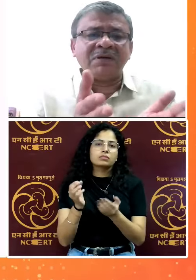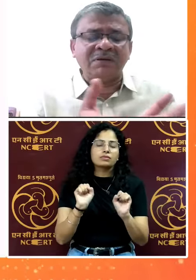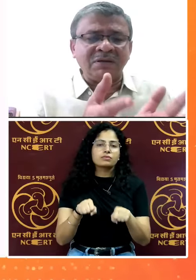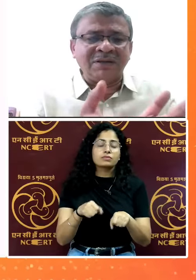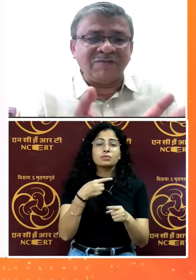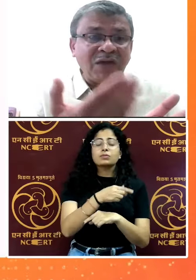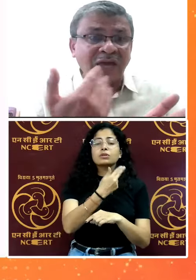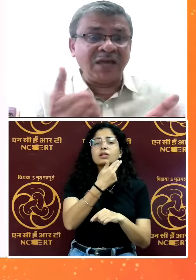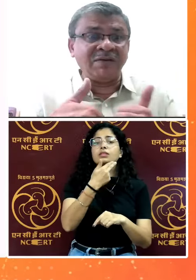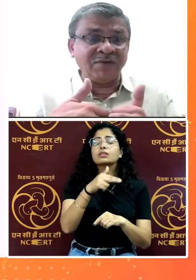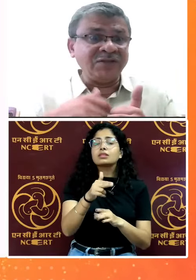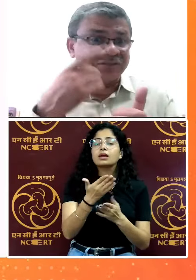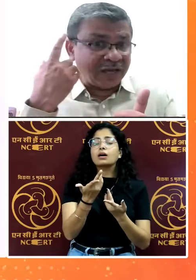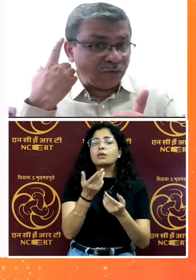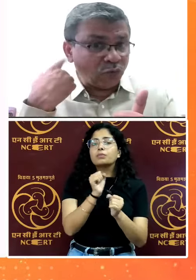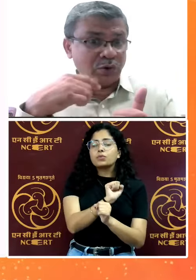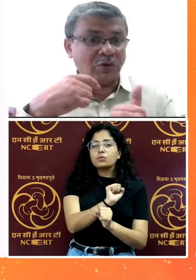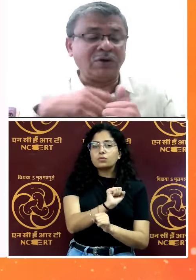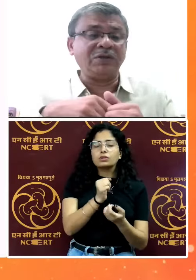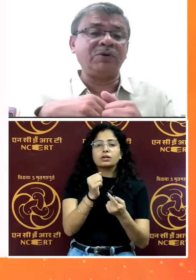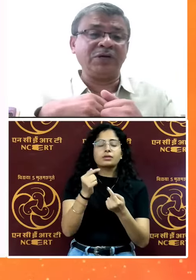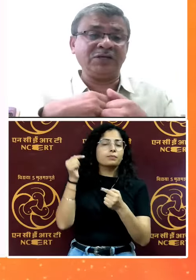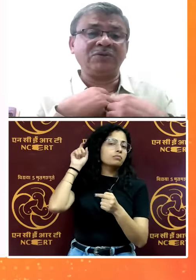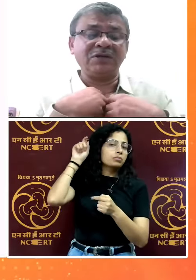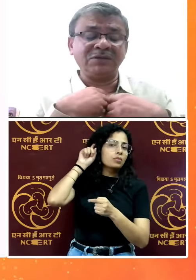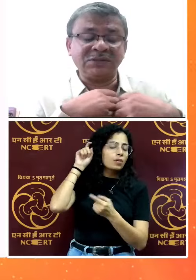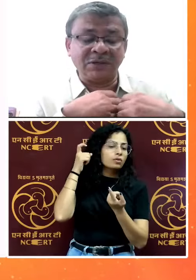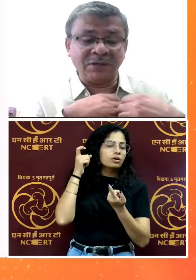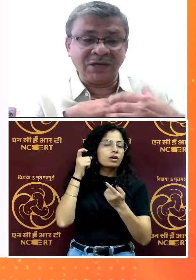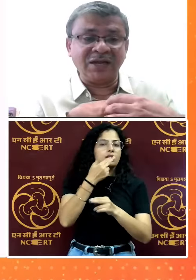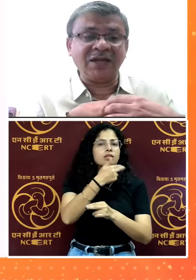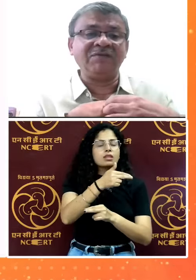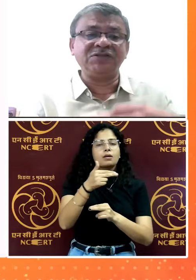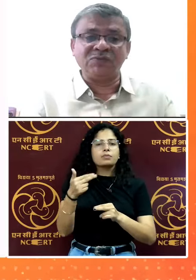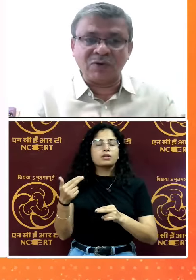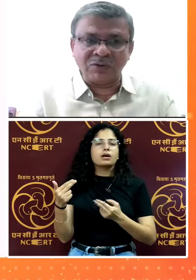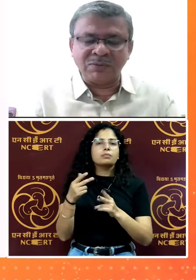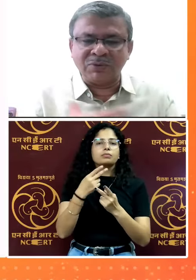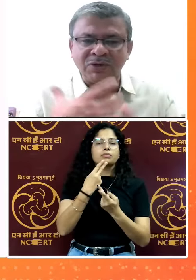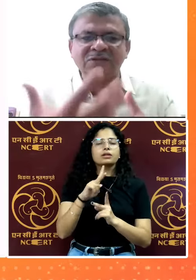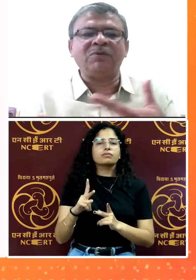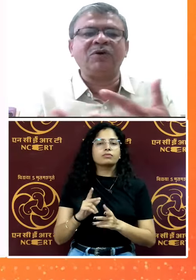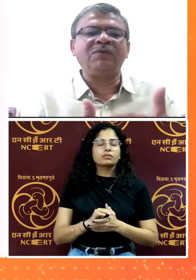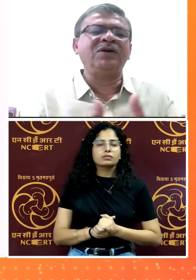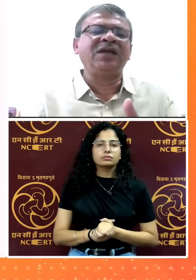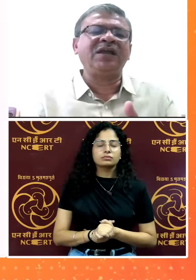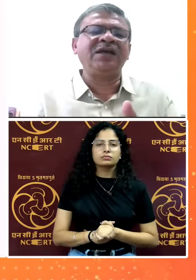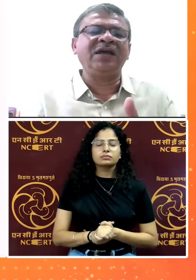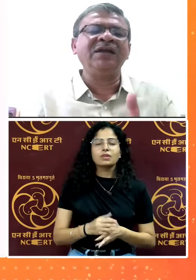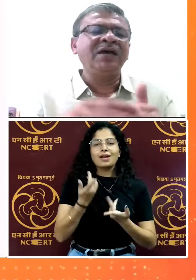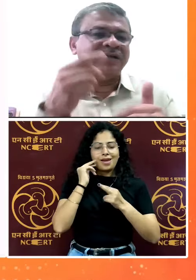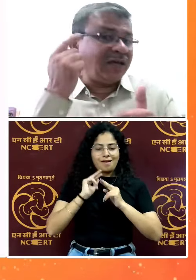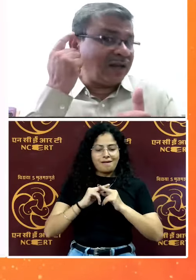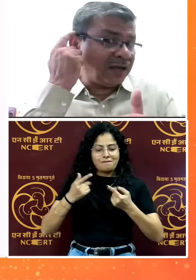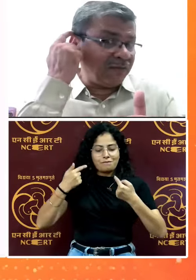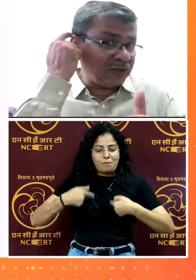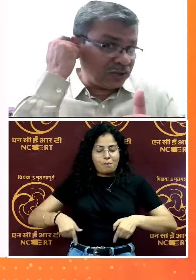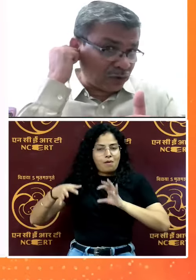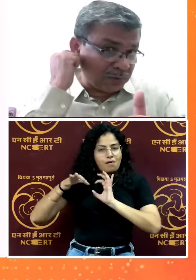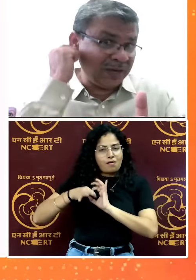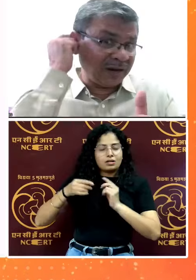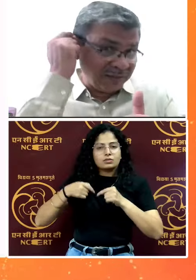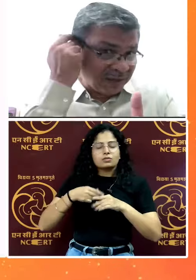named in the way in which they are worn on the body. So that's hearing aid which is worn on the body is body worn hearing aid. The Okay. hearing